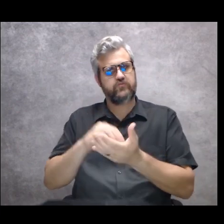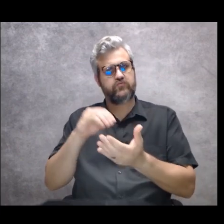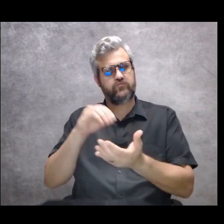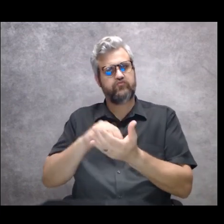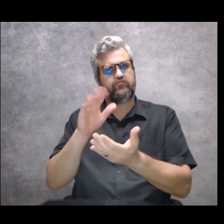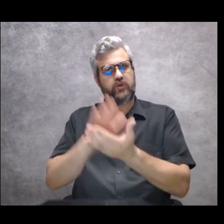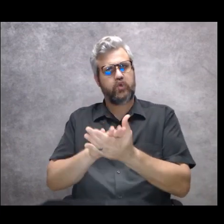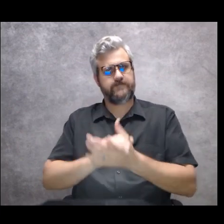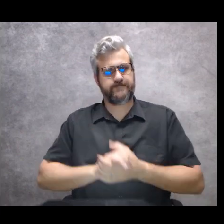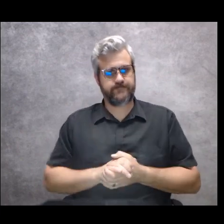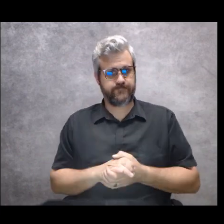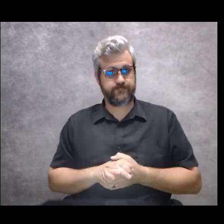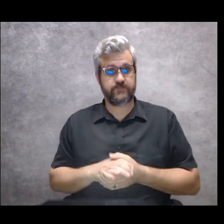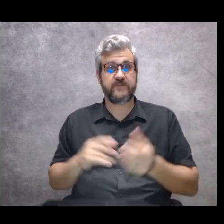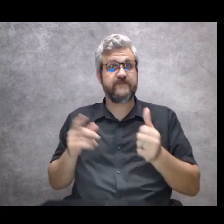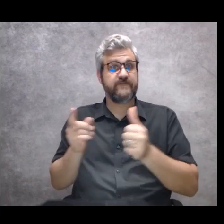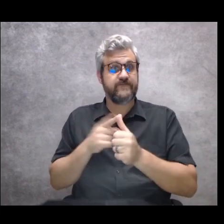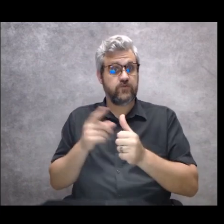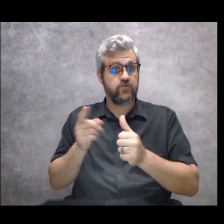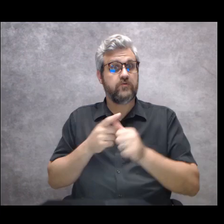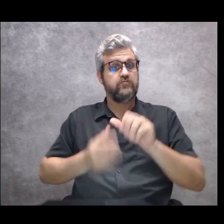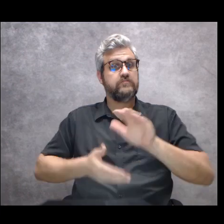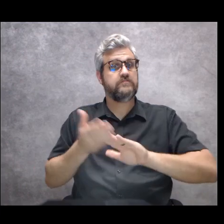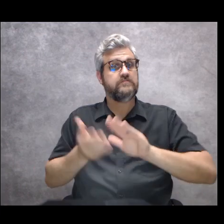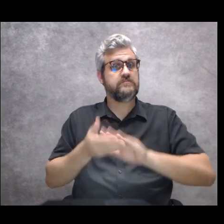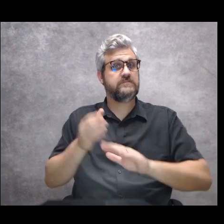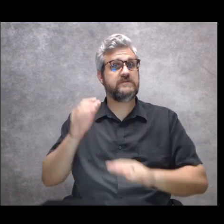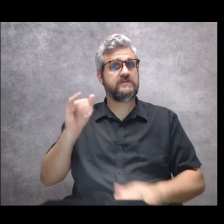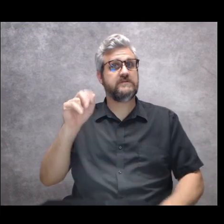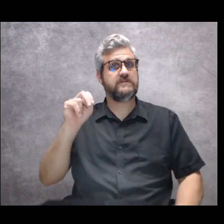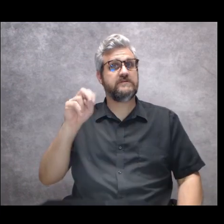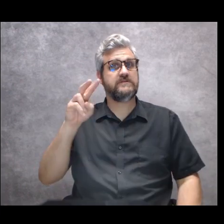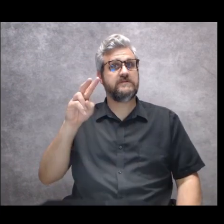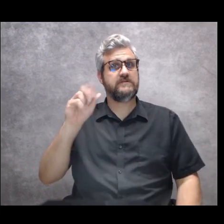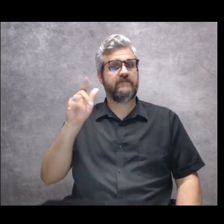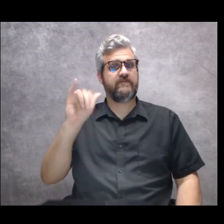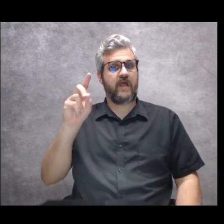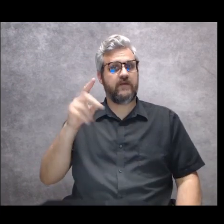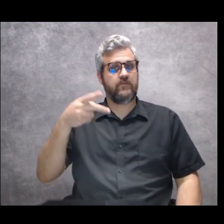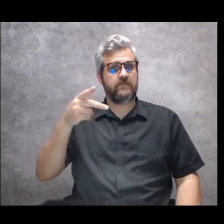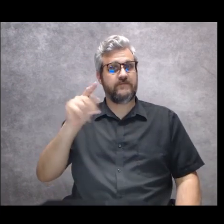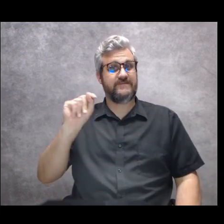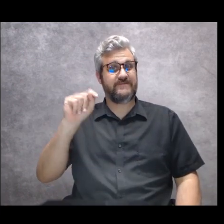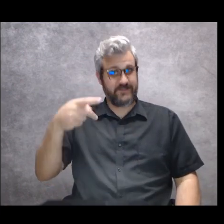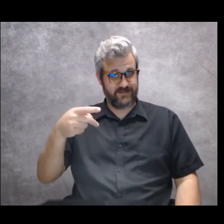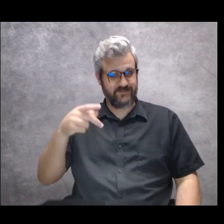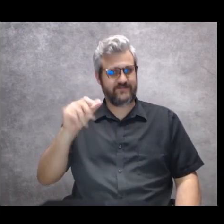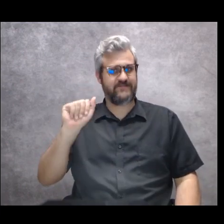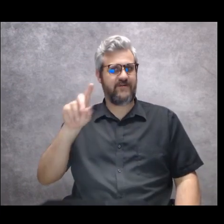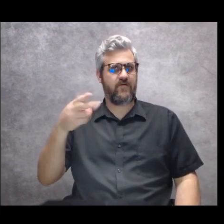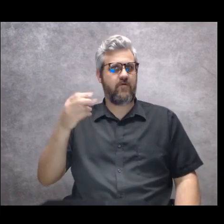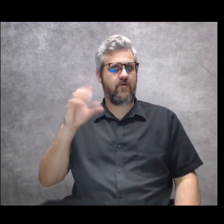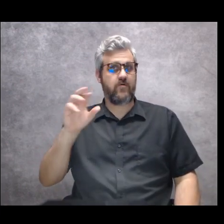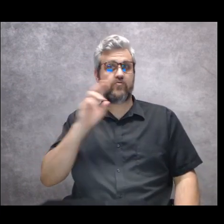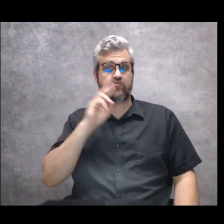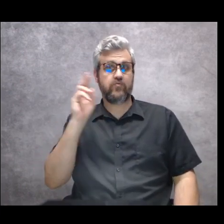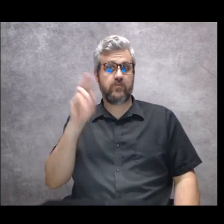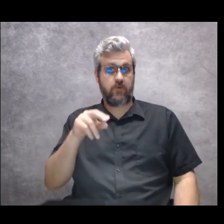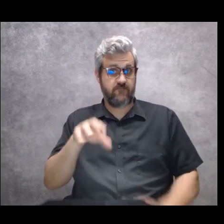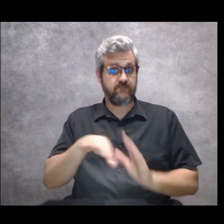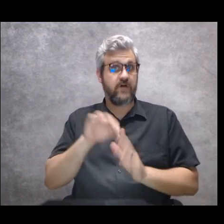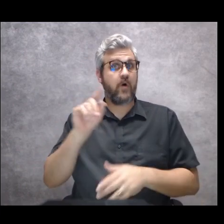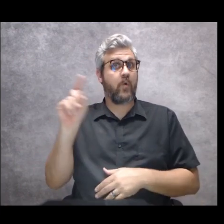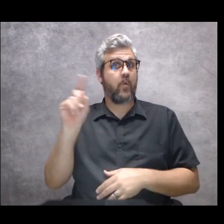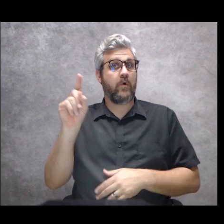First, generate the invalid Primary Talent Pool ad hoc report by finding the report in the state published